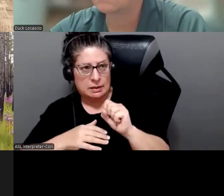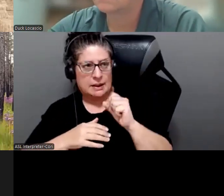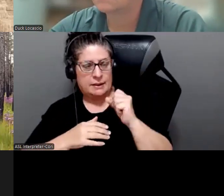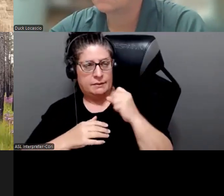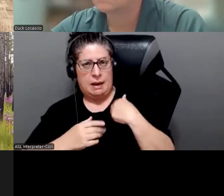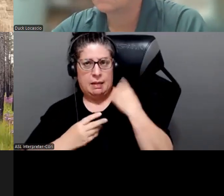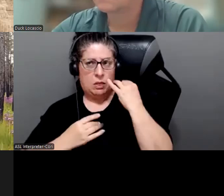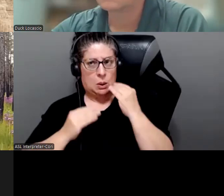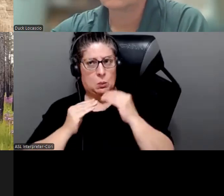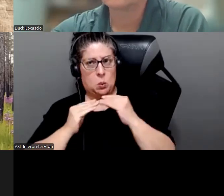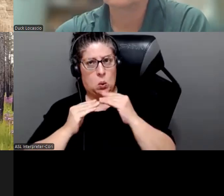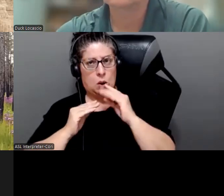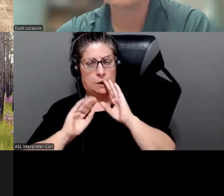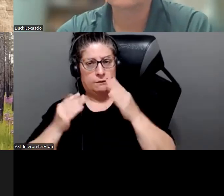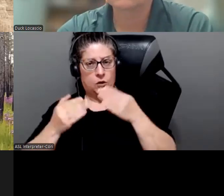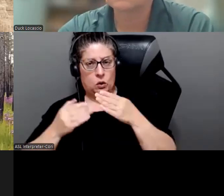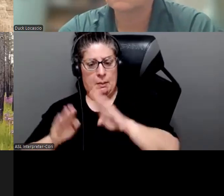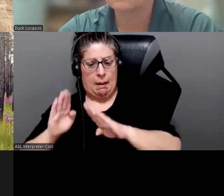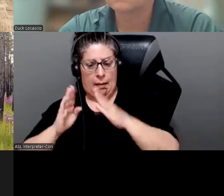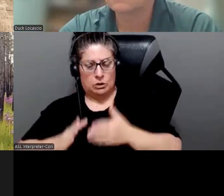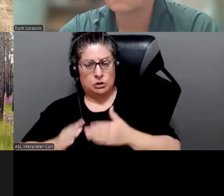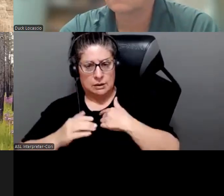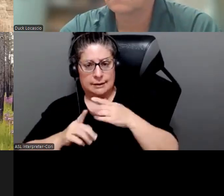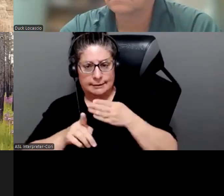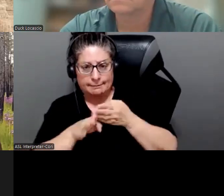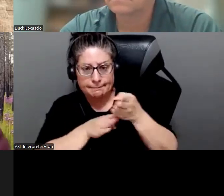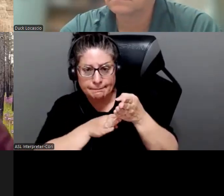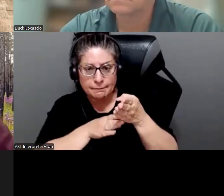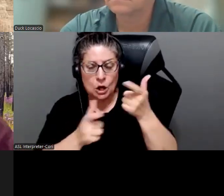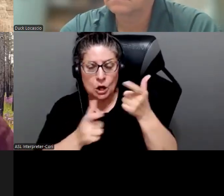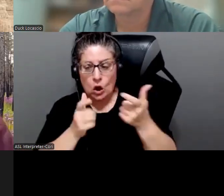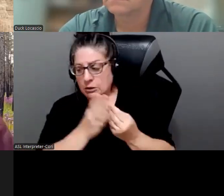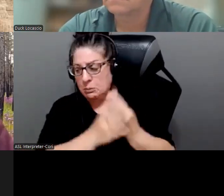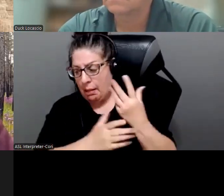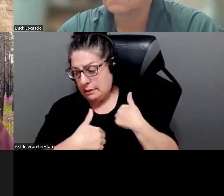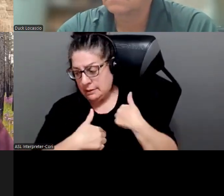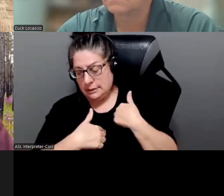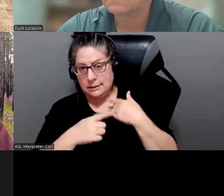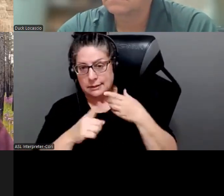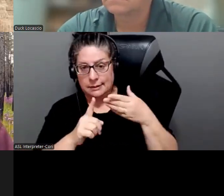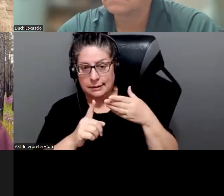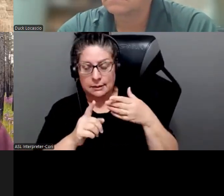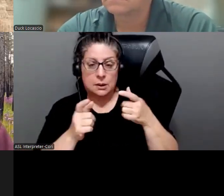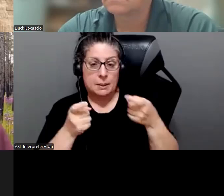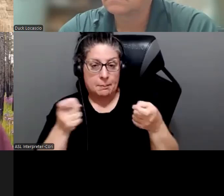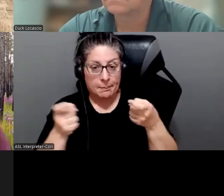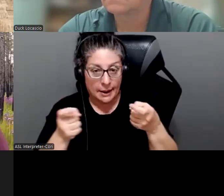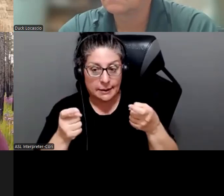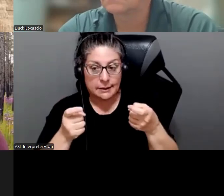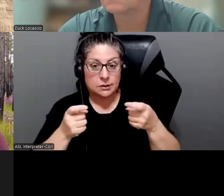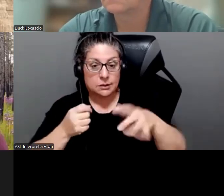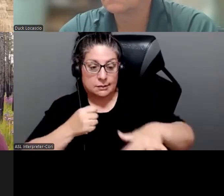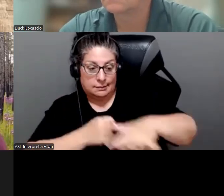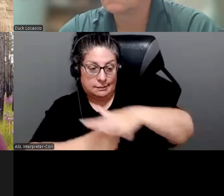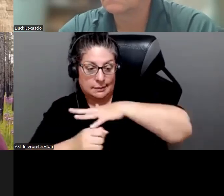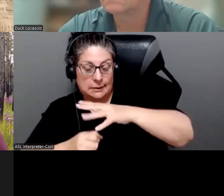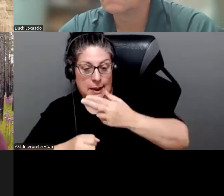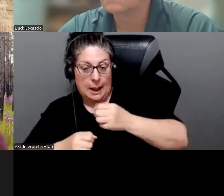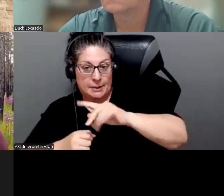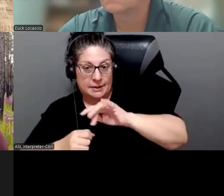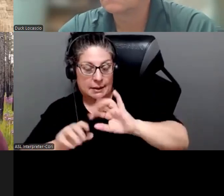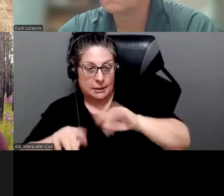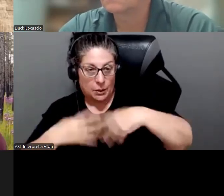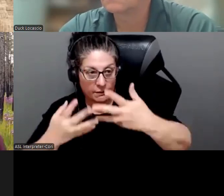myself more of a biologist. I just specialized in large plants and managed the habitat to produce the wildlife that we